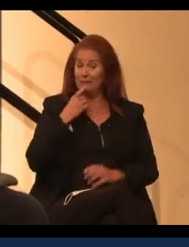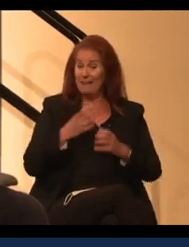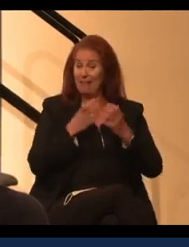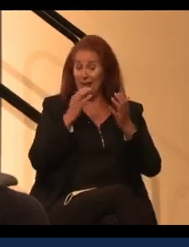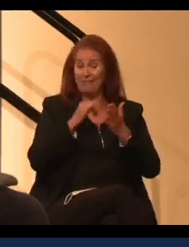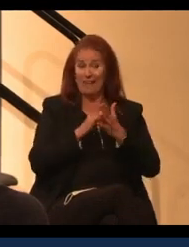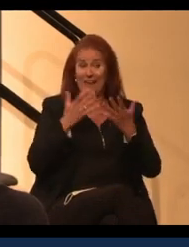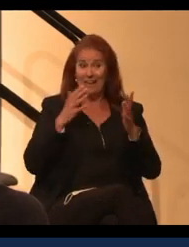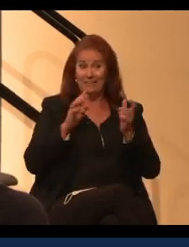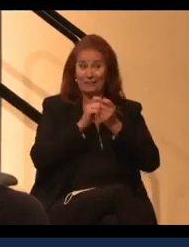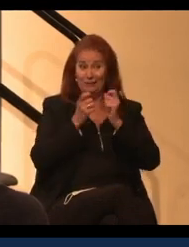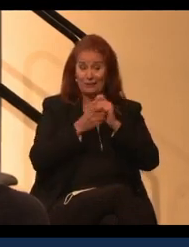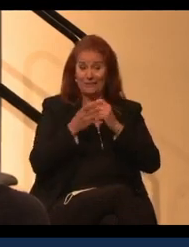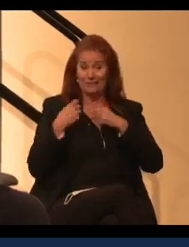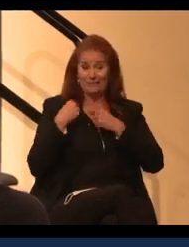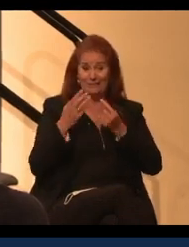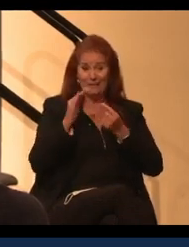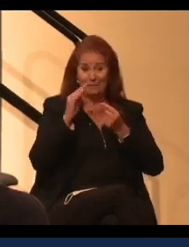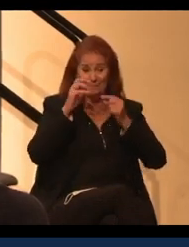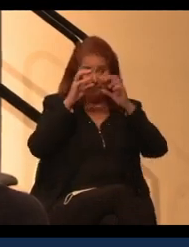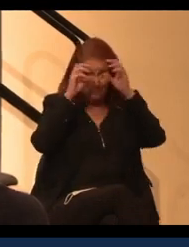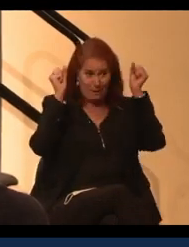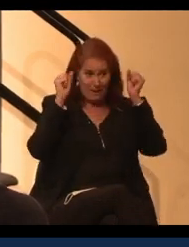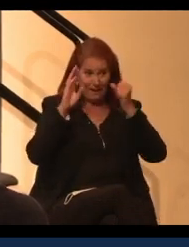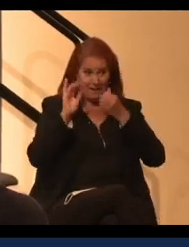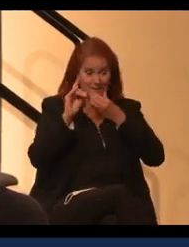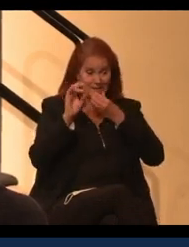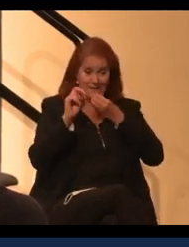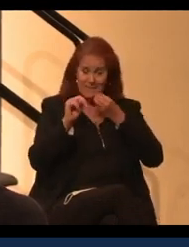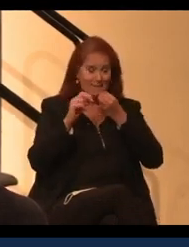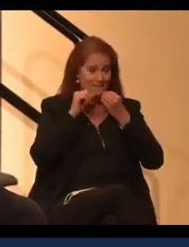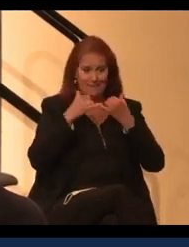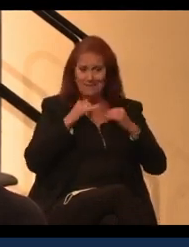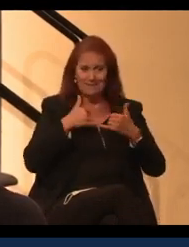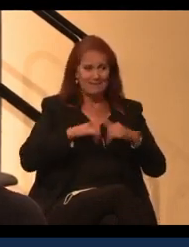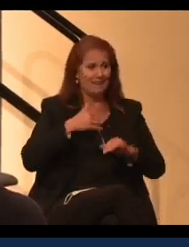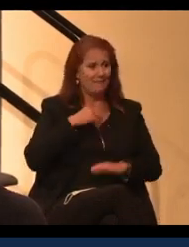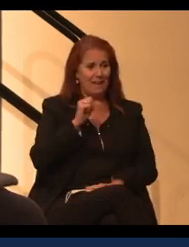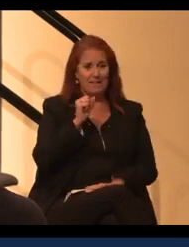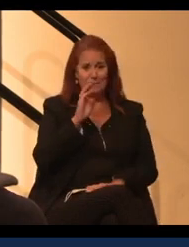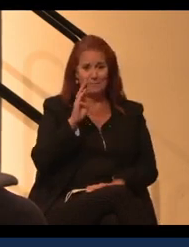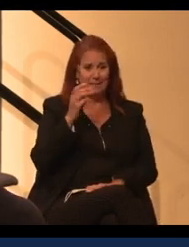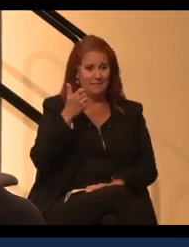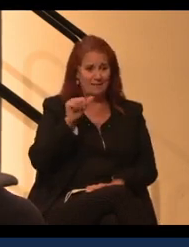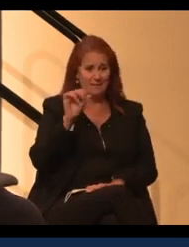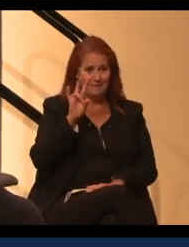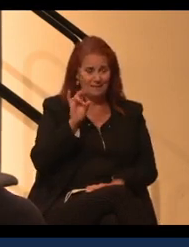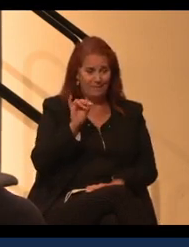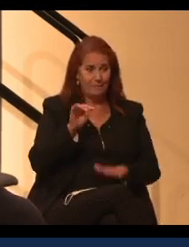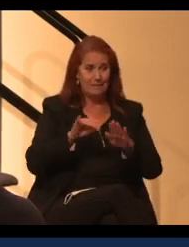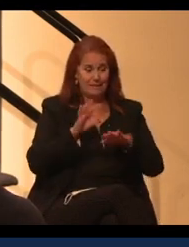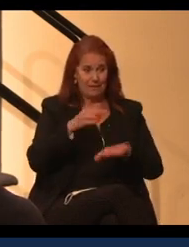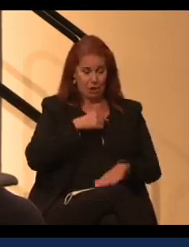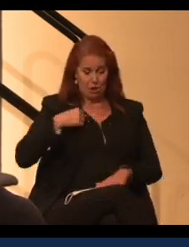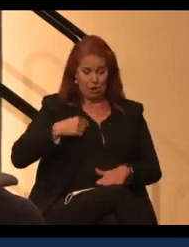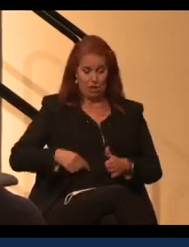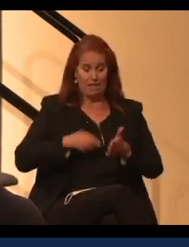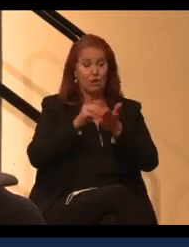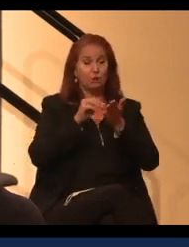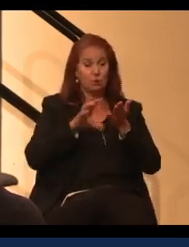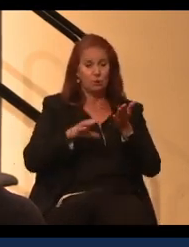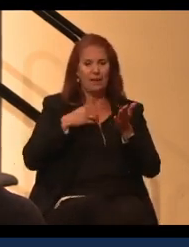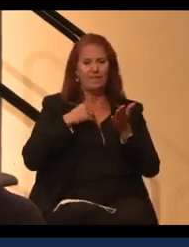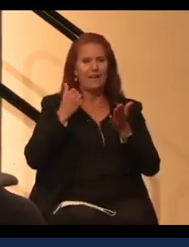of this has changed since the Biden administration, but has not. We still have SB 1070. Basically, if a Chinese student has